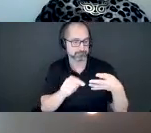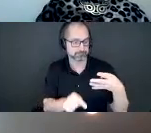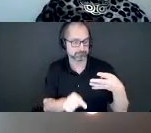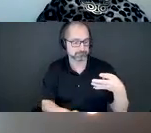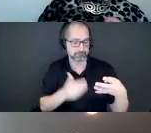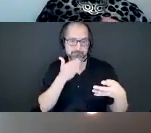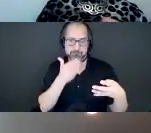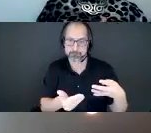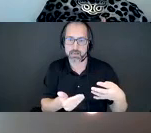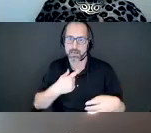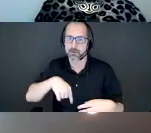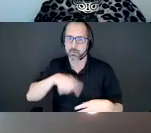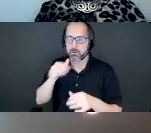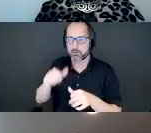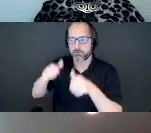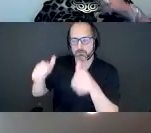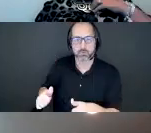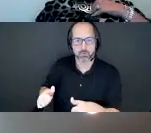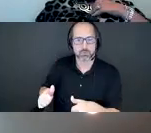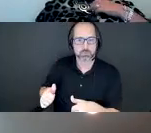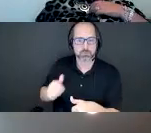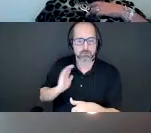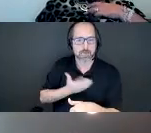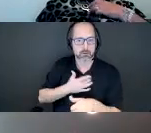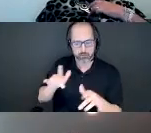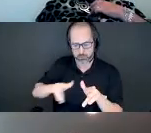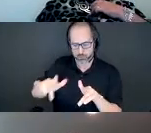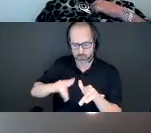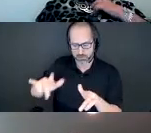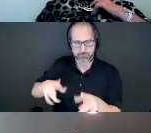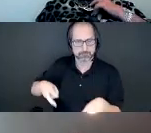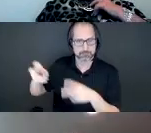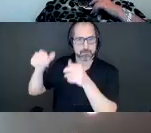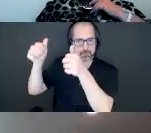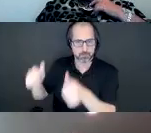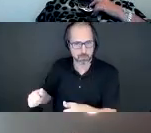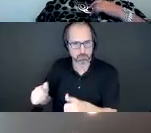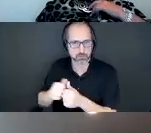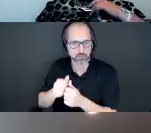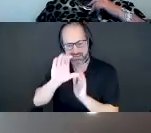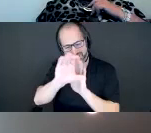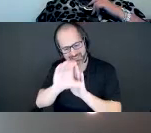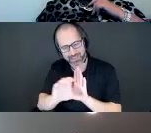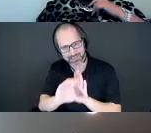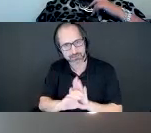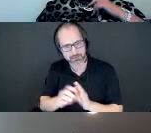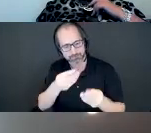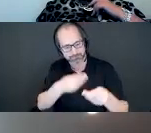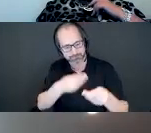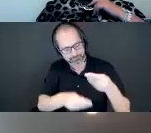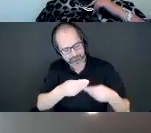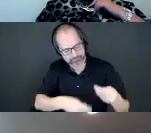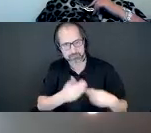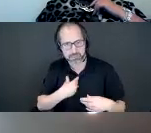the webinar as indicated in the slides, because there's a lot of information within each of those slides that you've discussed really